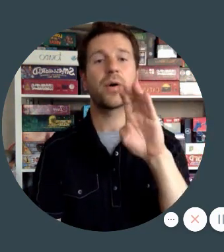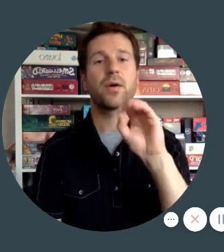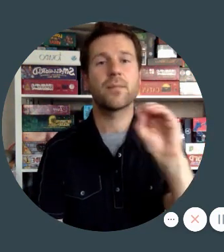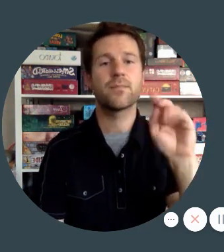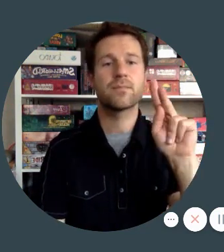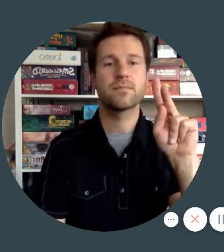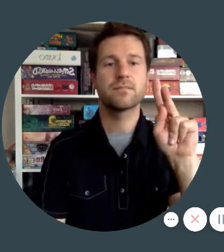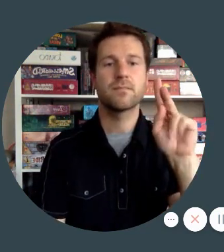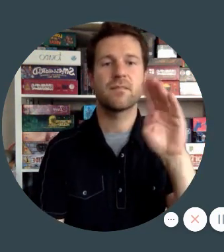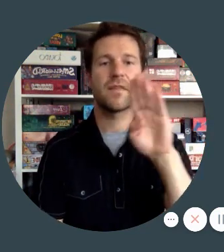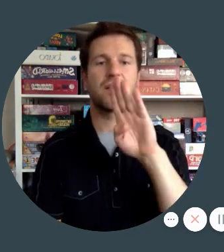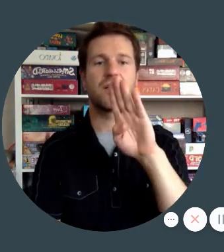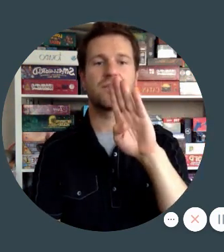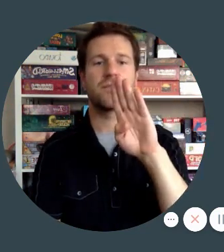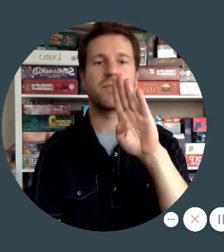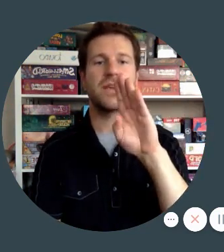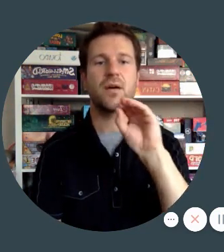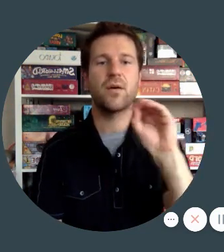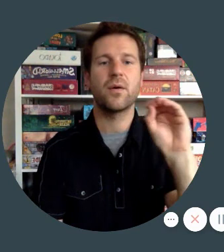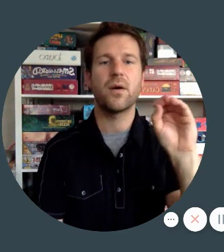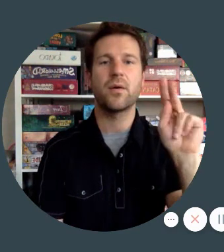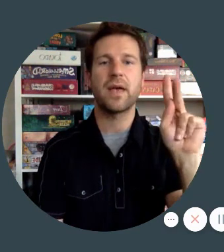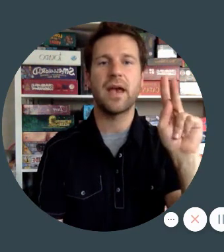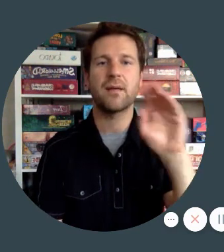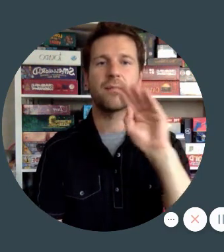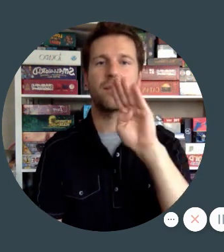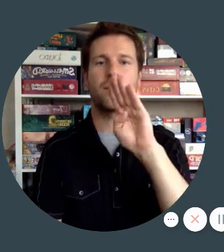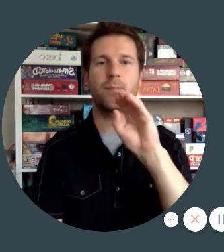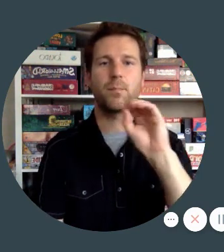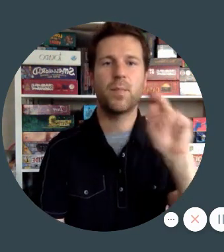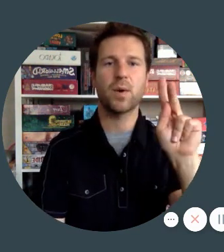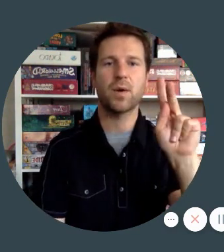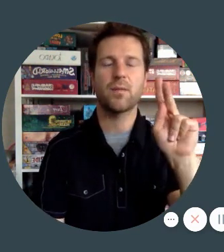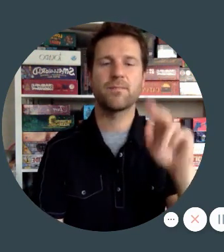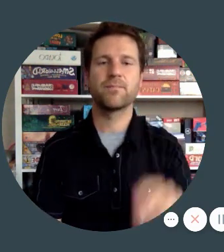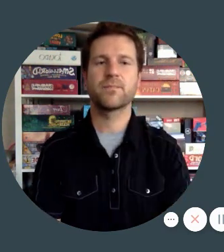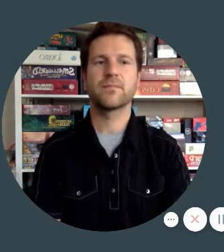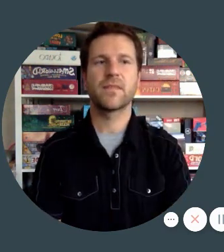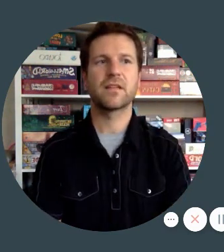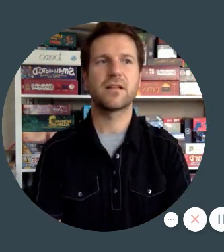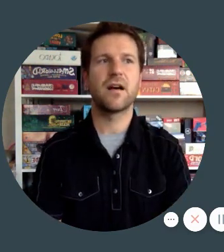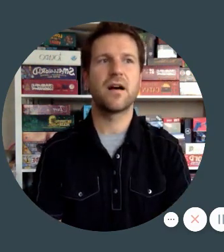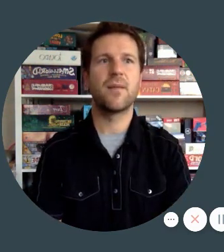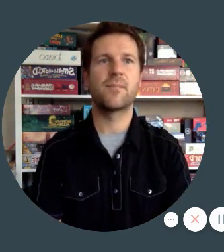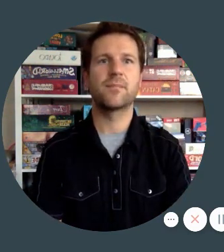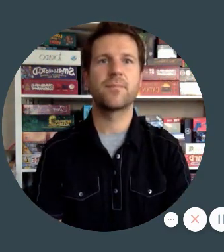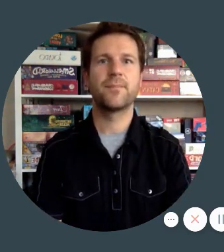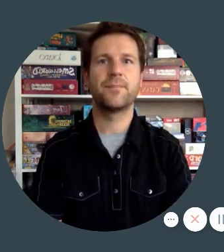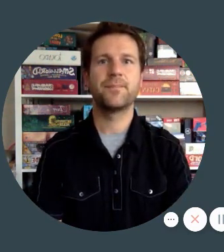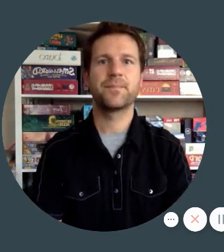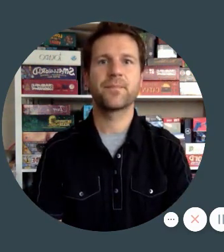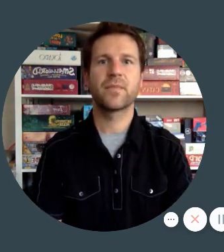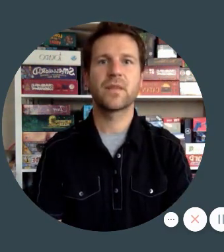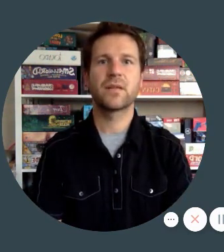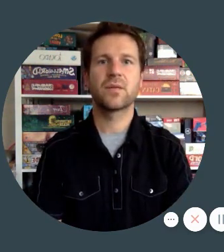Or book. You go B-O-O-K. Book.